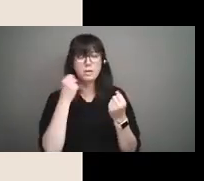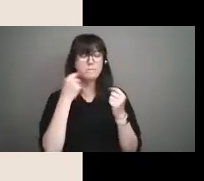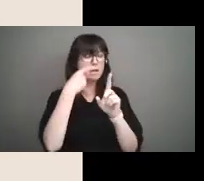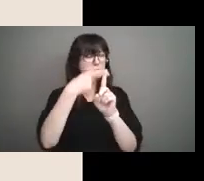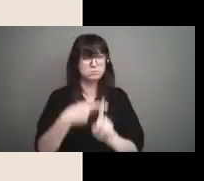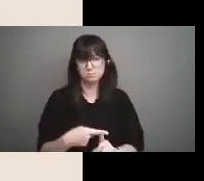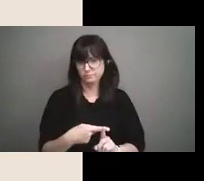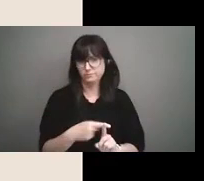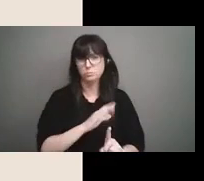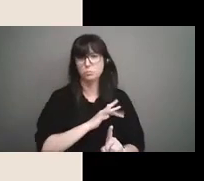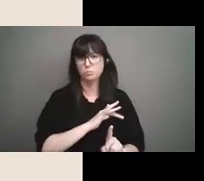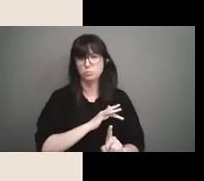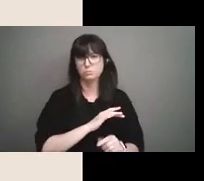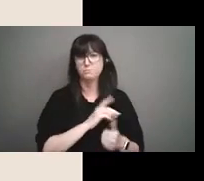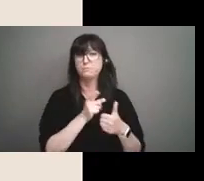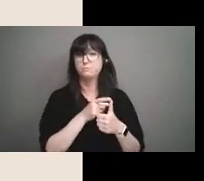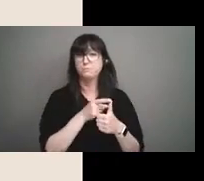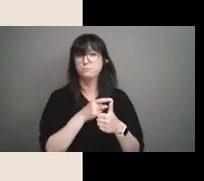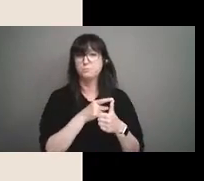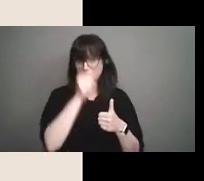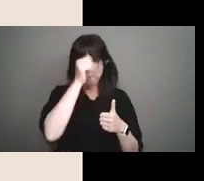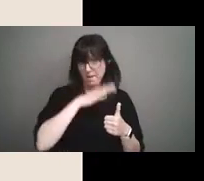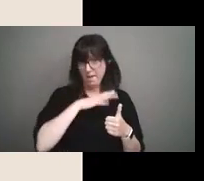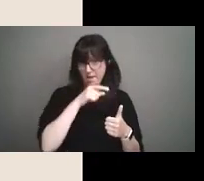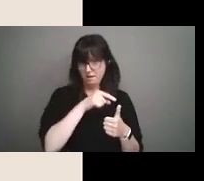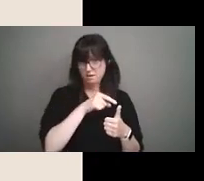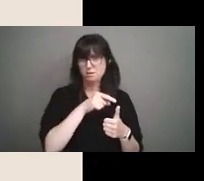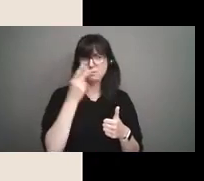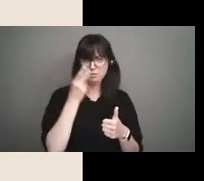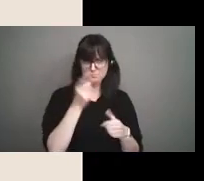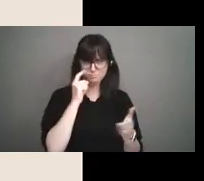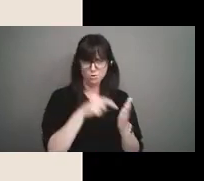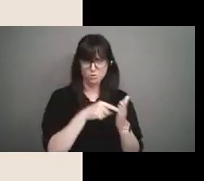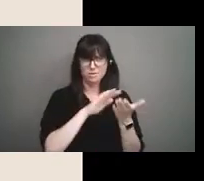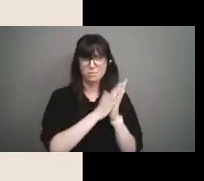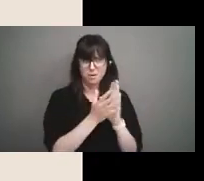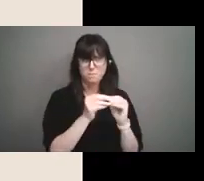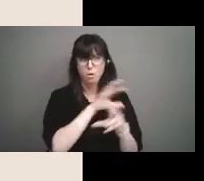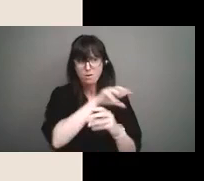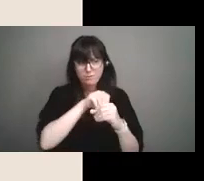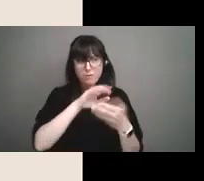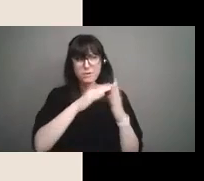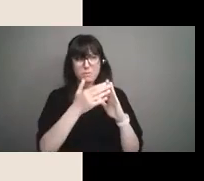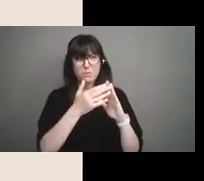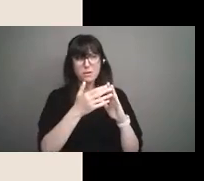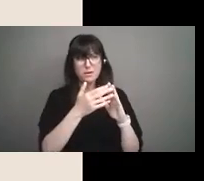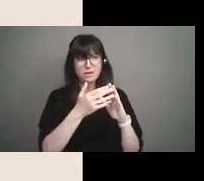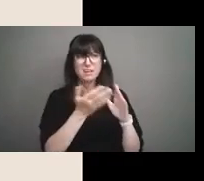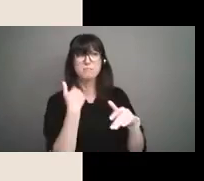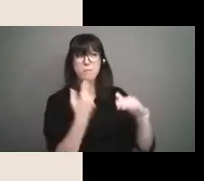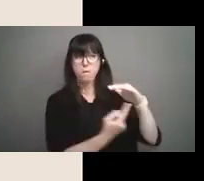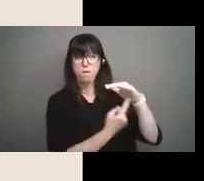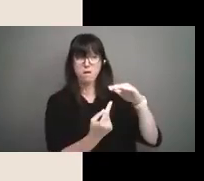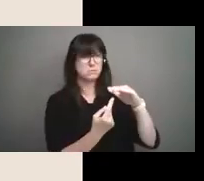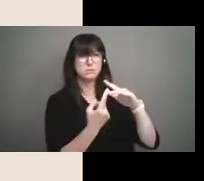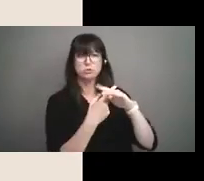impacts. One gentleman, a participant, we saw him become more involved in the community and begin to socialize more. I feel that we really